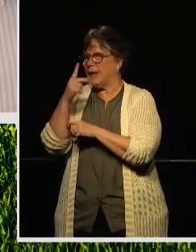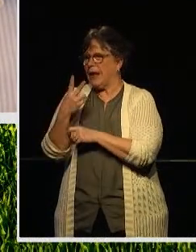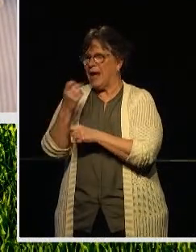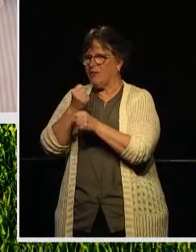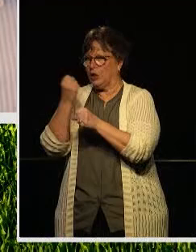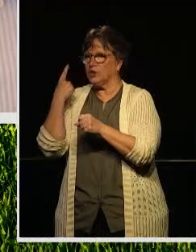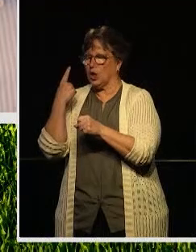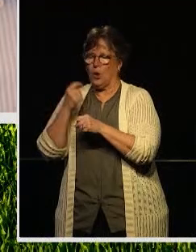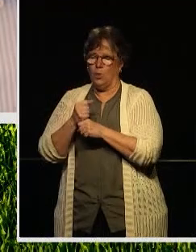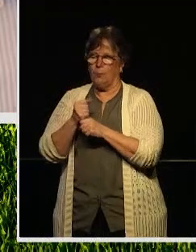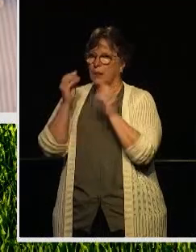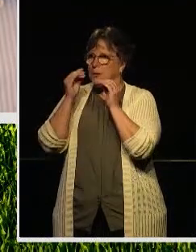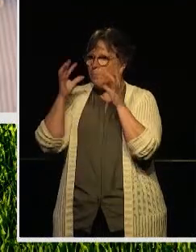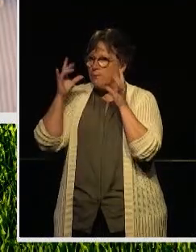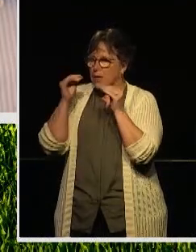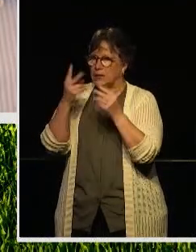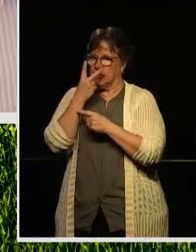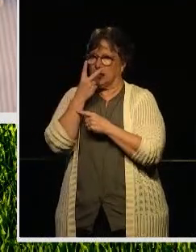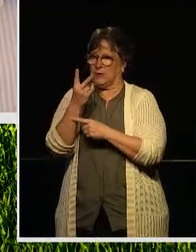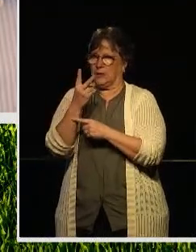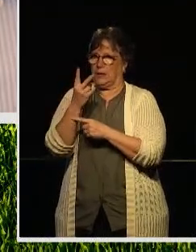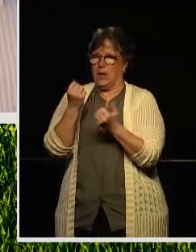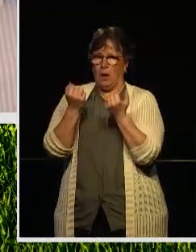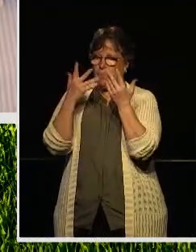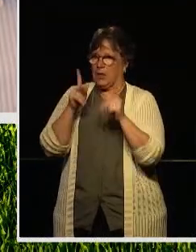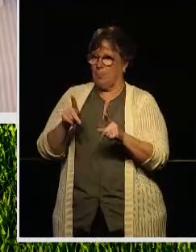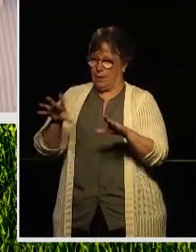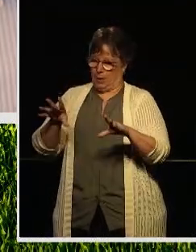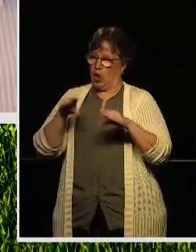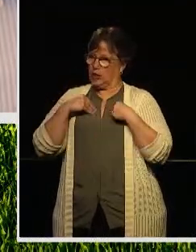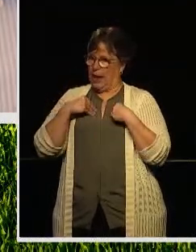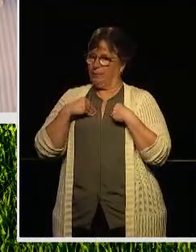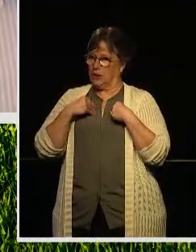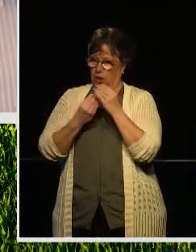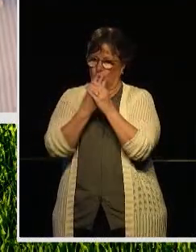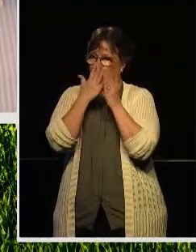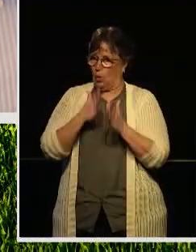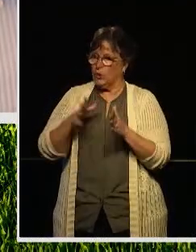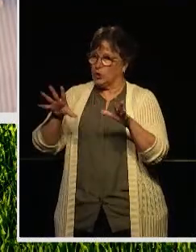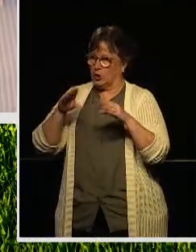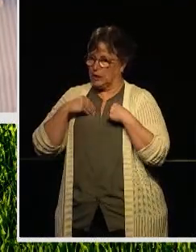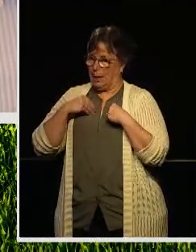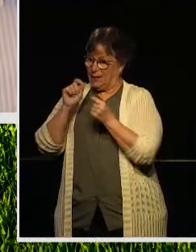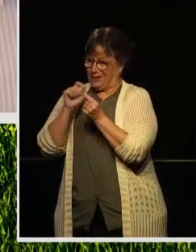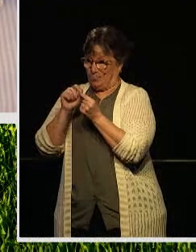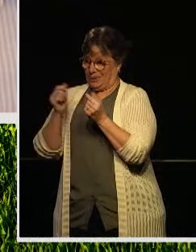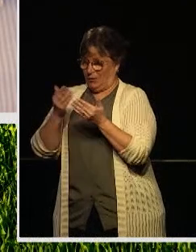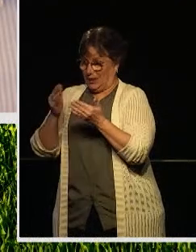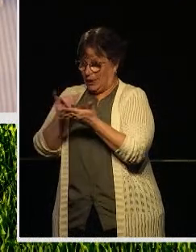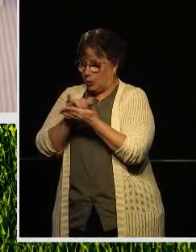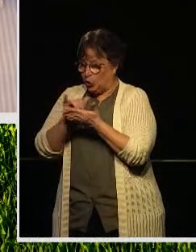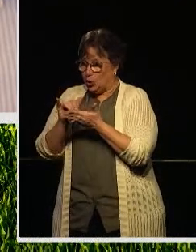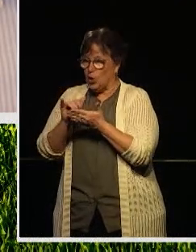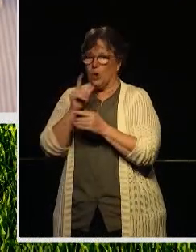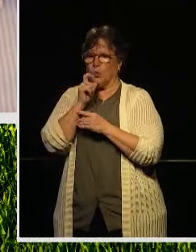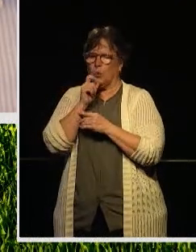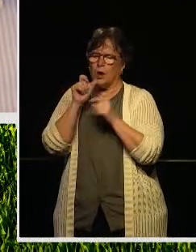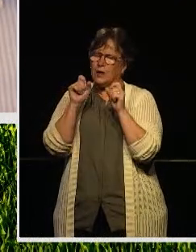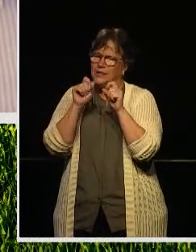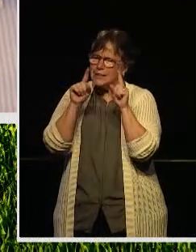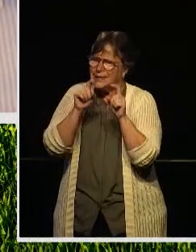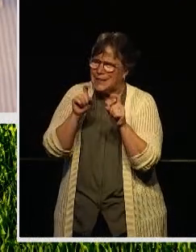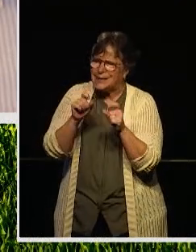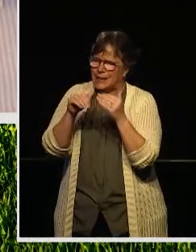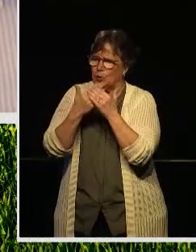the amount of adoption from growers, especially here in New York, testing out new technologies.